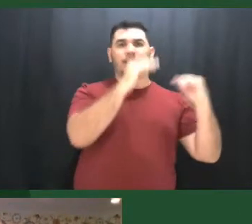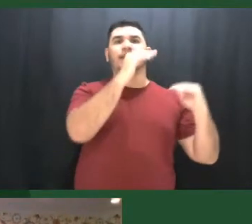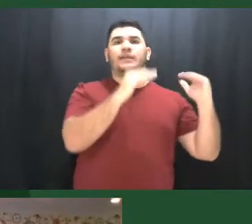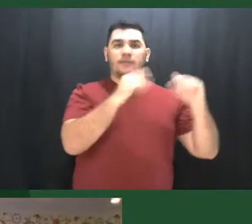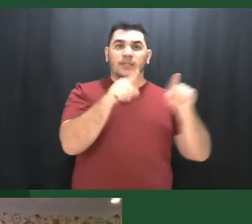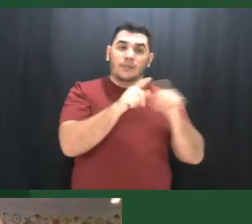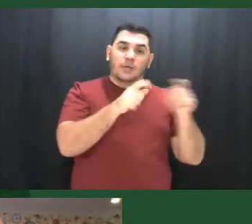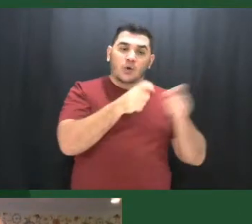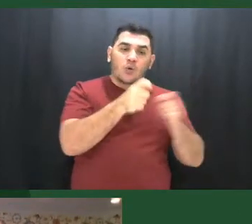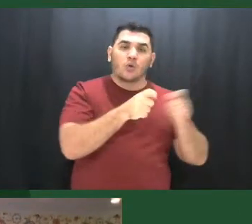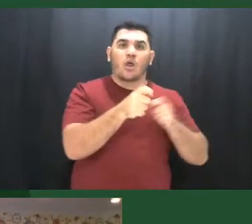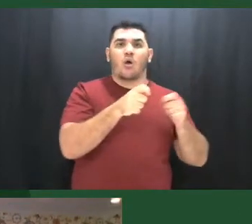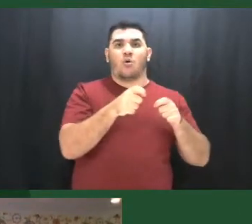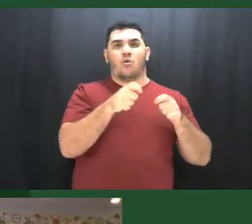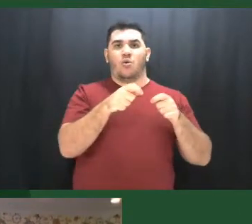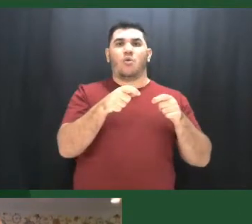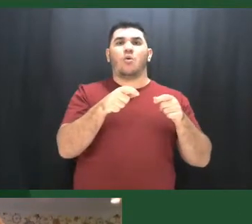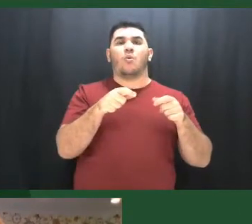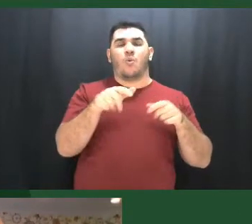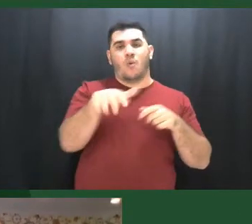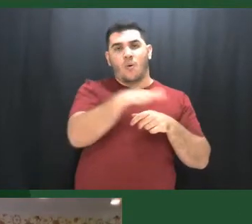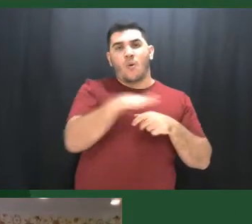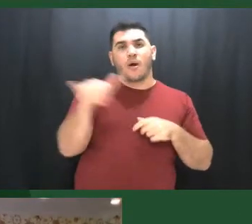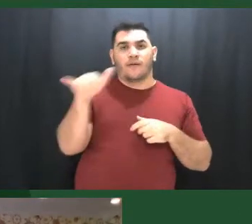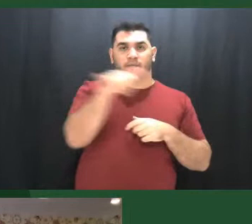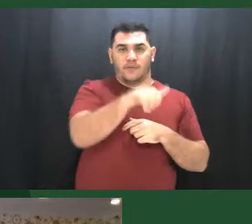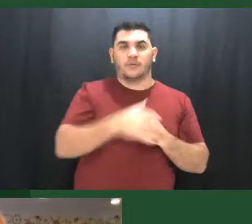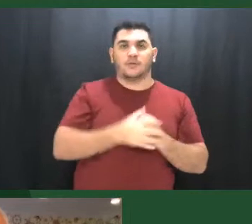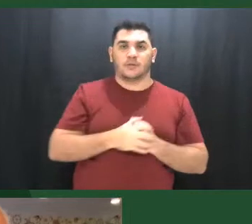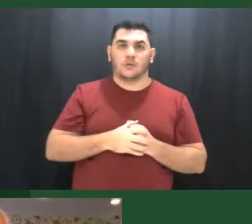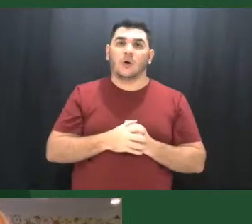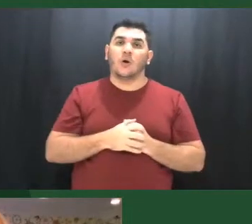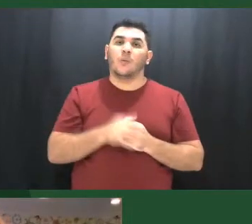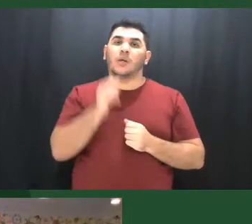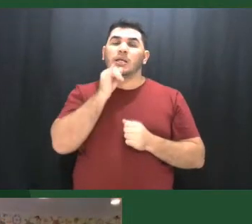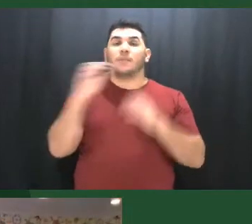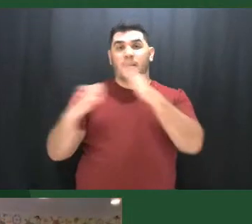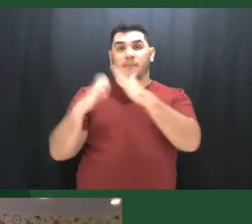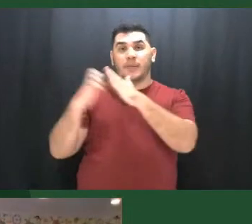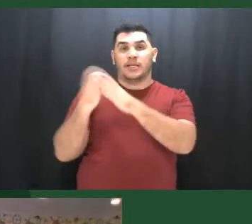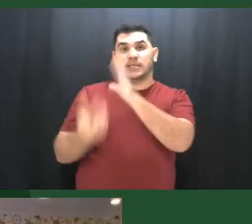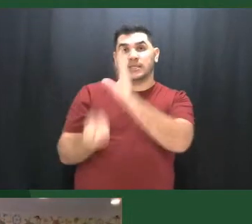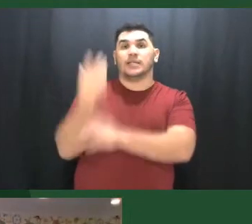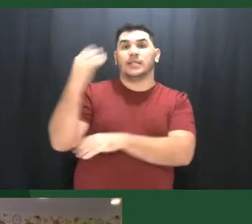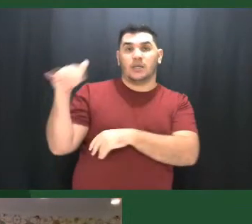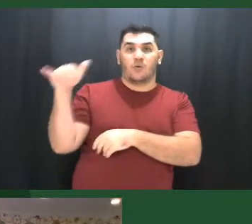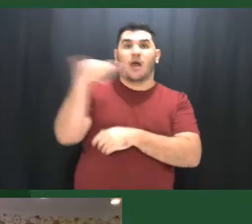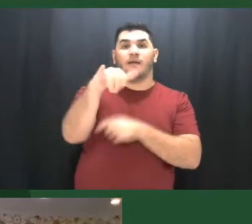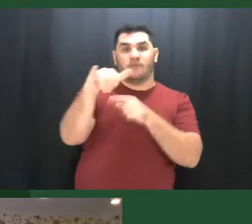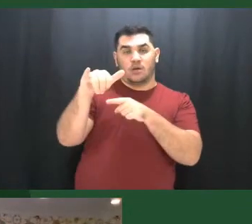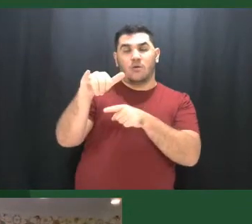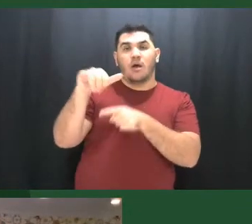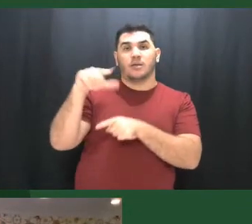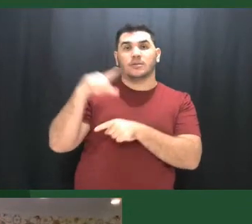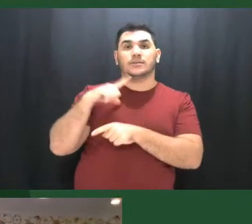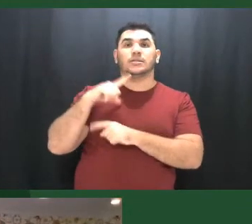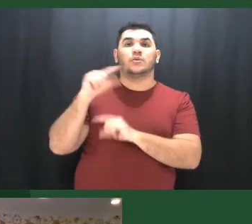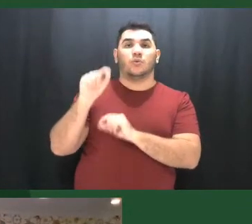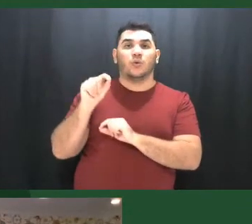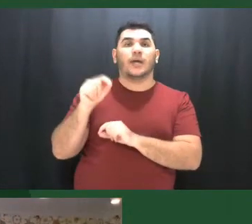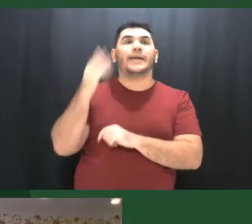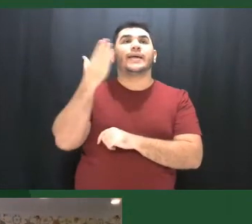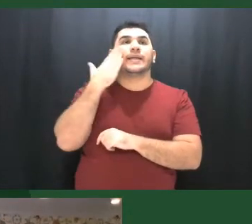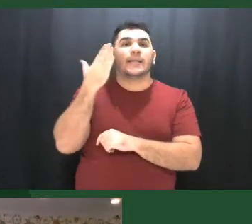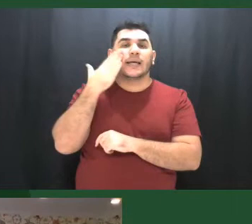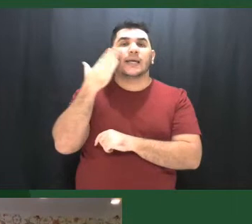airplane company make decisions over a period of hour of delaying planes, canceling flights, diverting to other